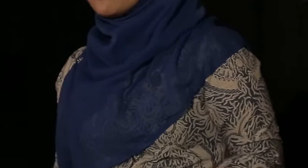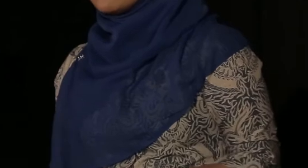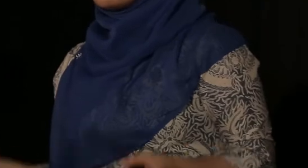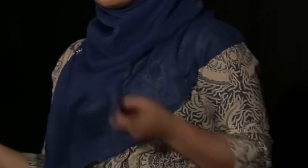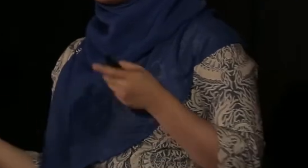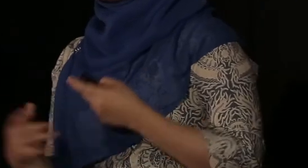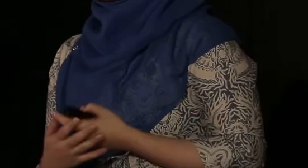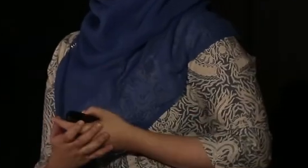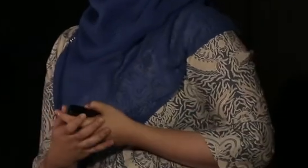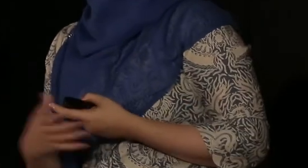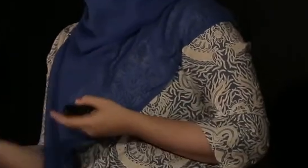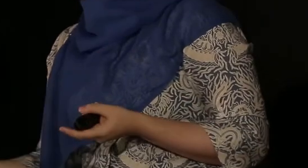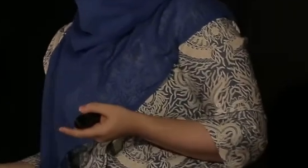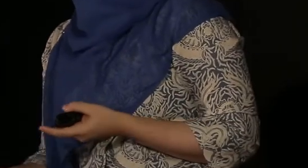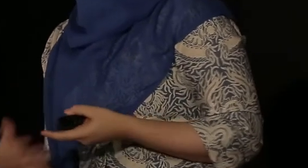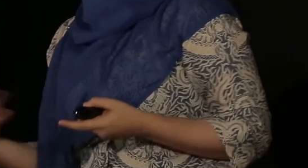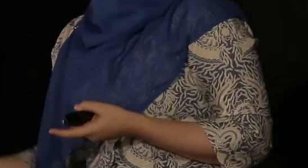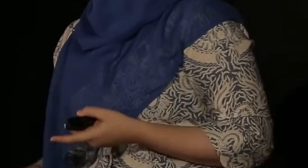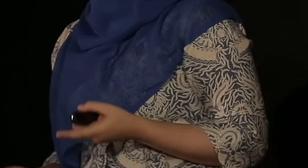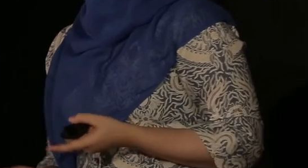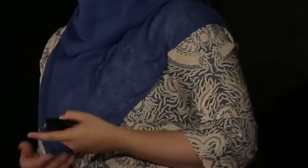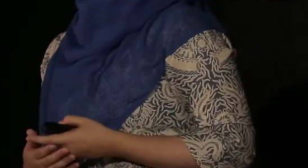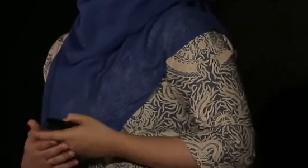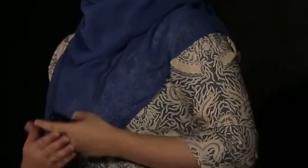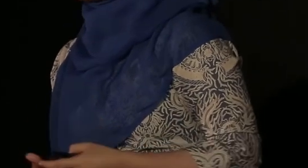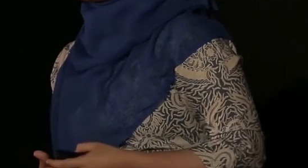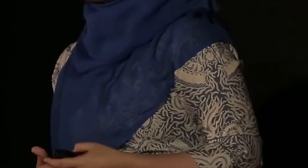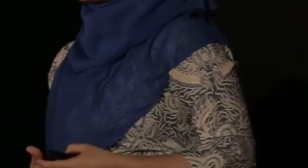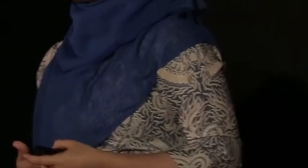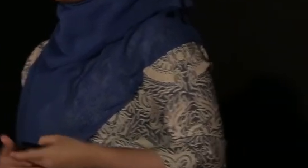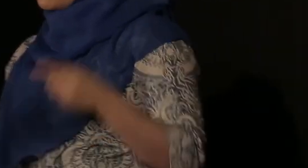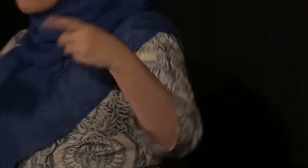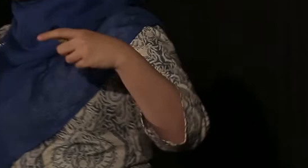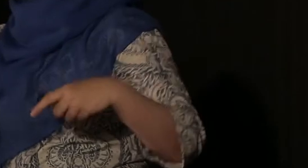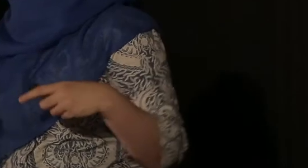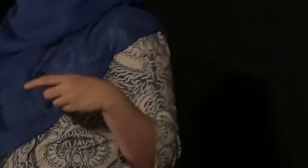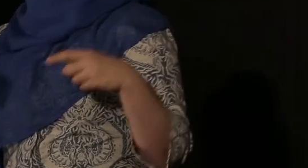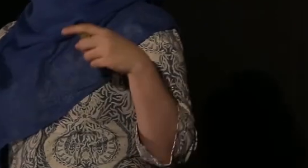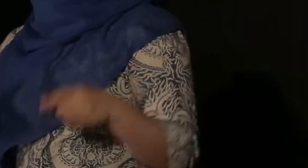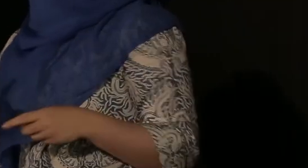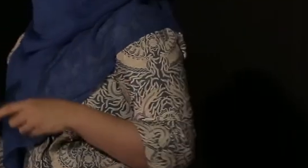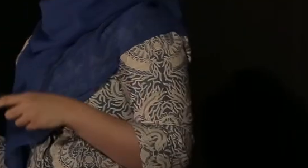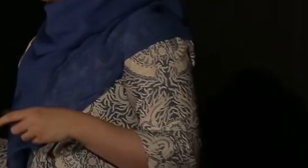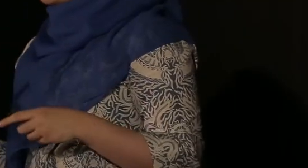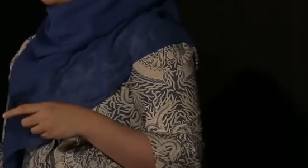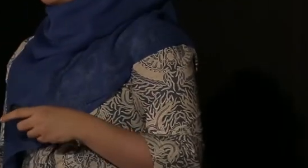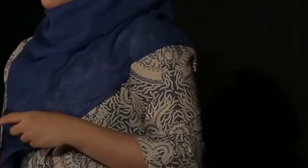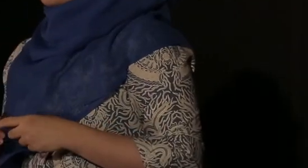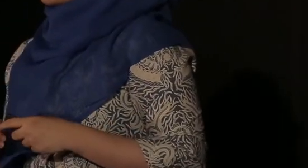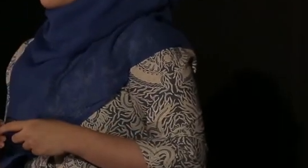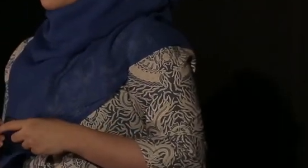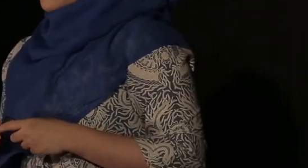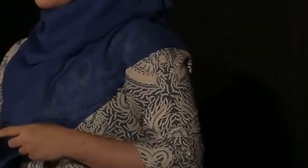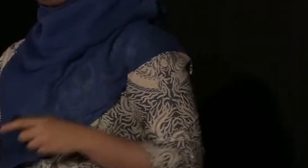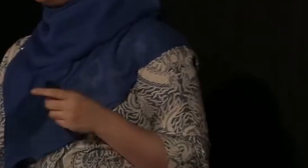well learn one or two word sign language from sign language of this beautiful, beautiful